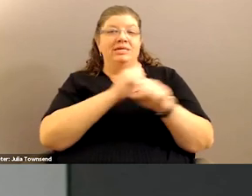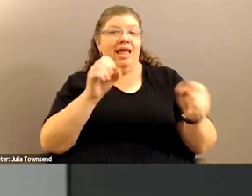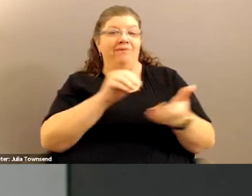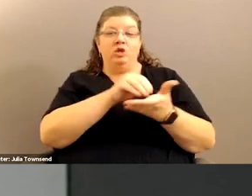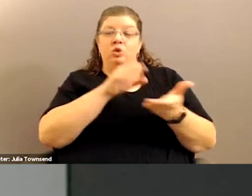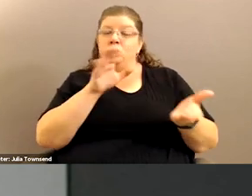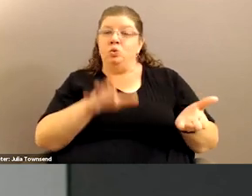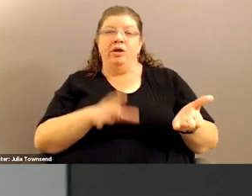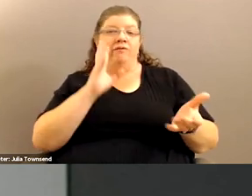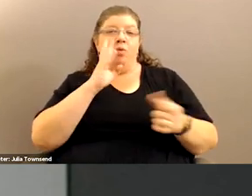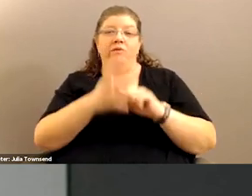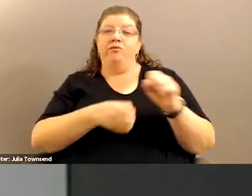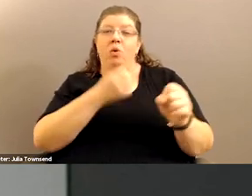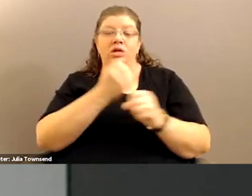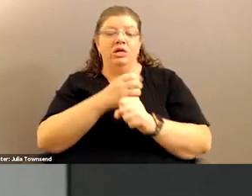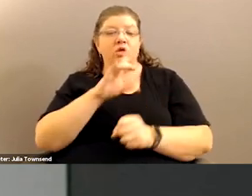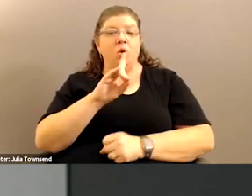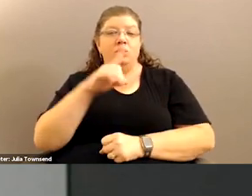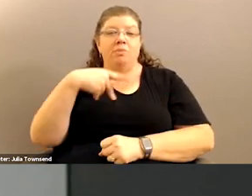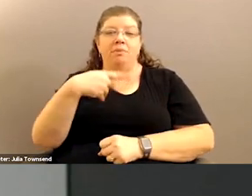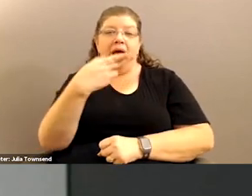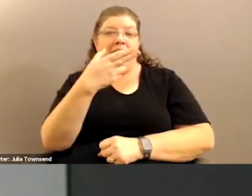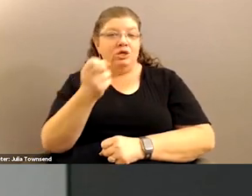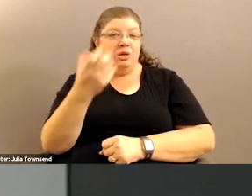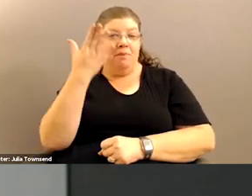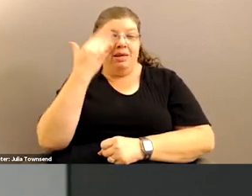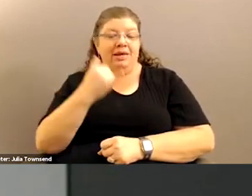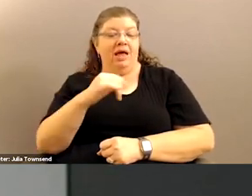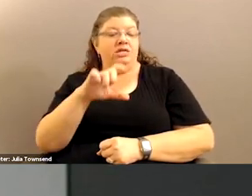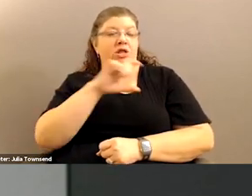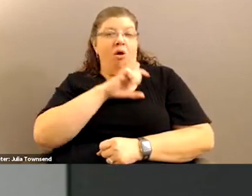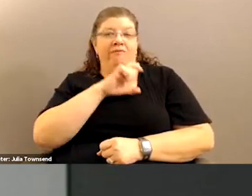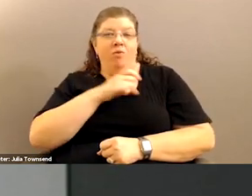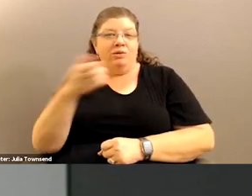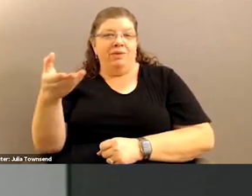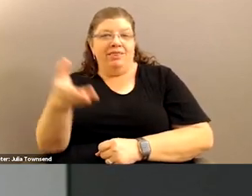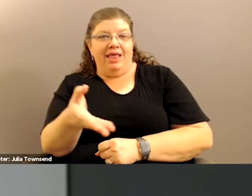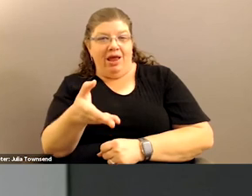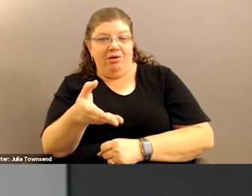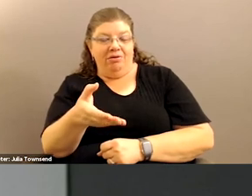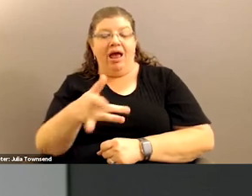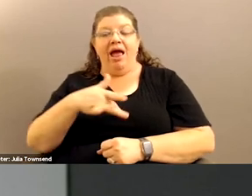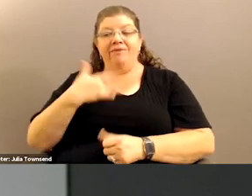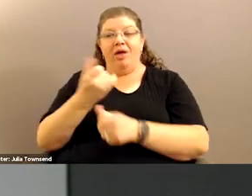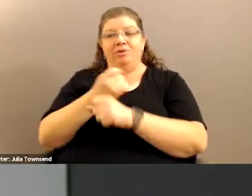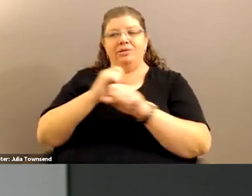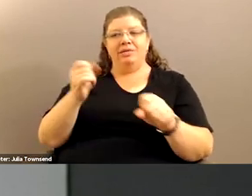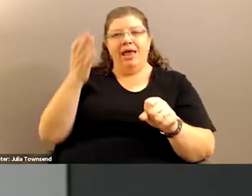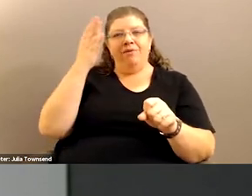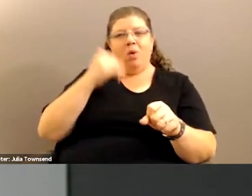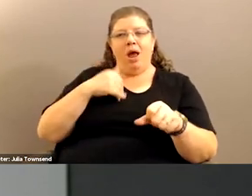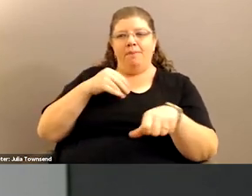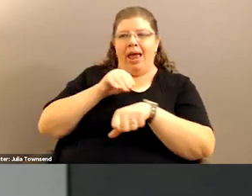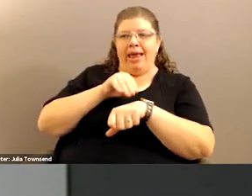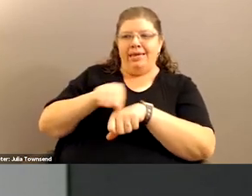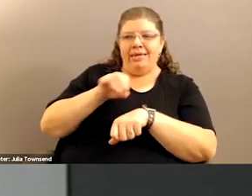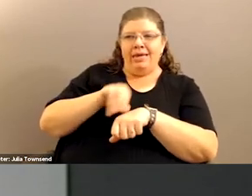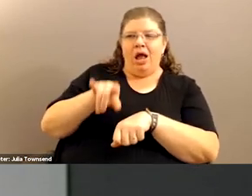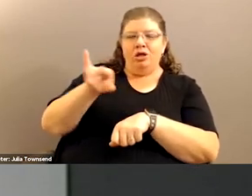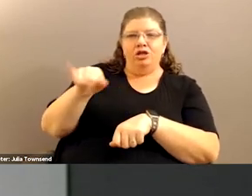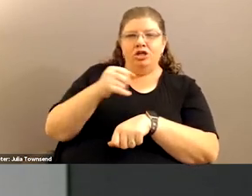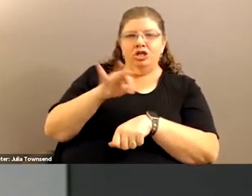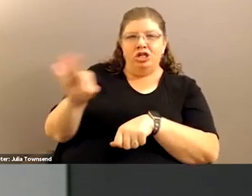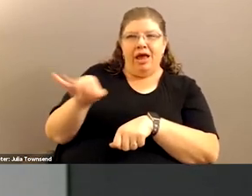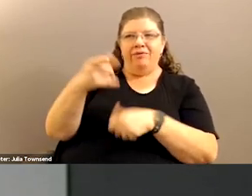for four years at dos pueblos high school because of law enforcement i feel safe because my counselor jeff sofrow